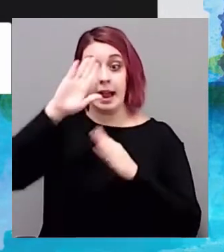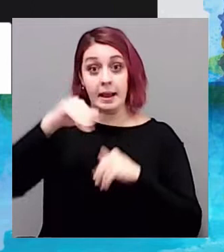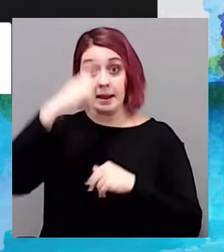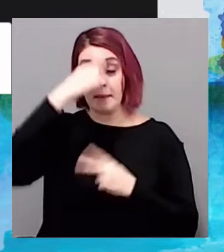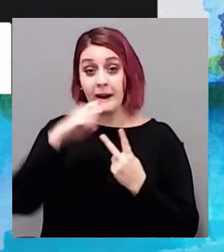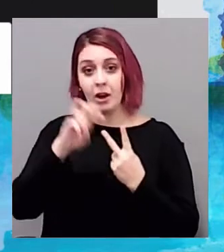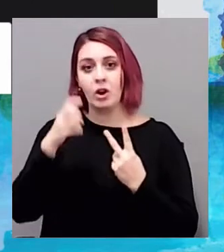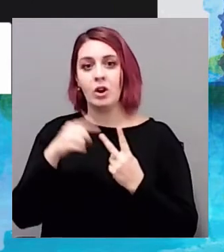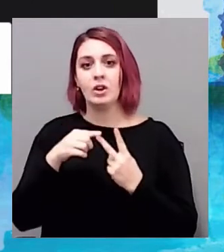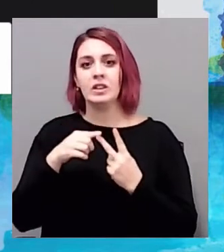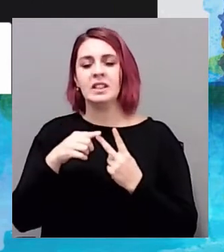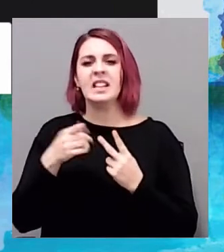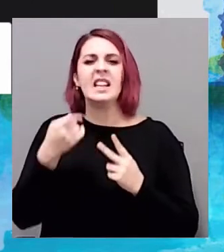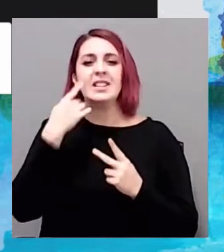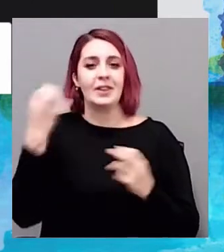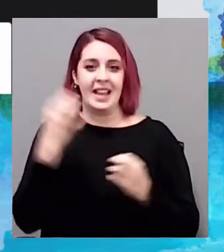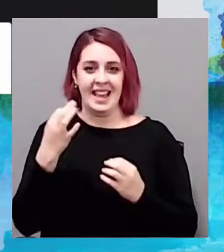see here in this picture,